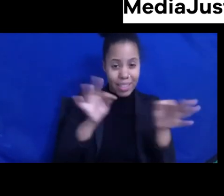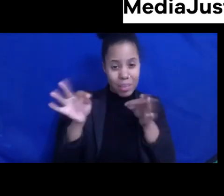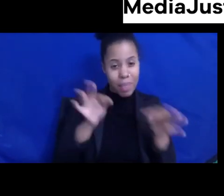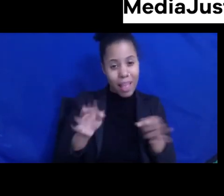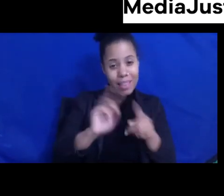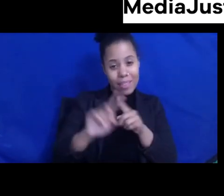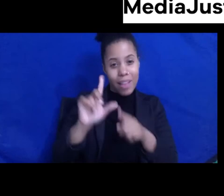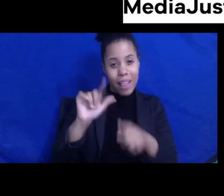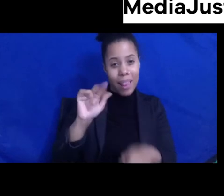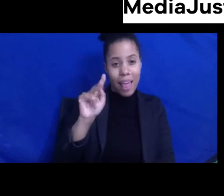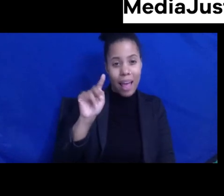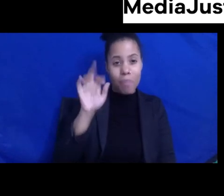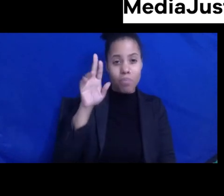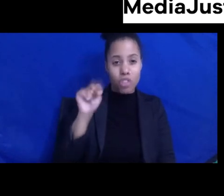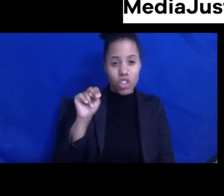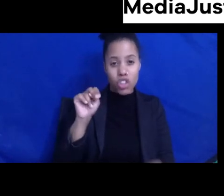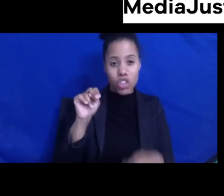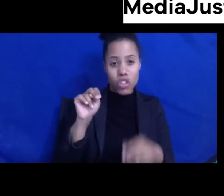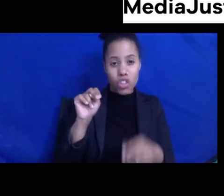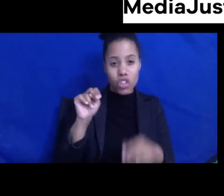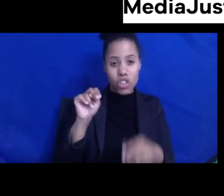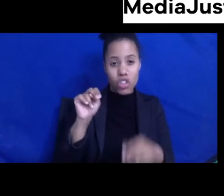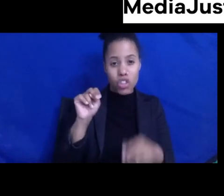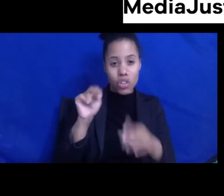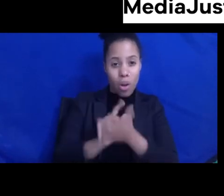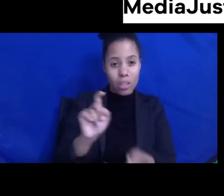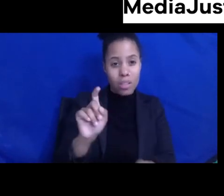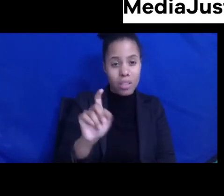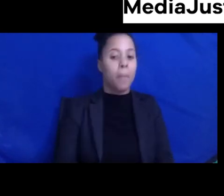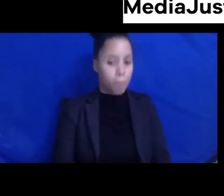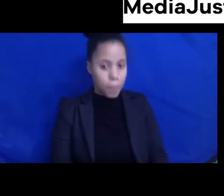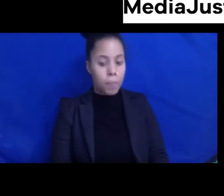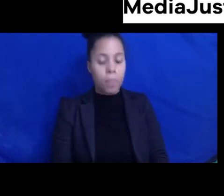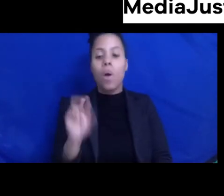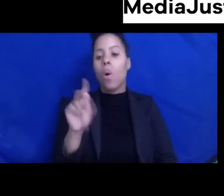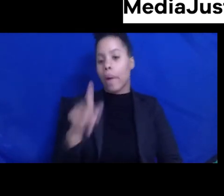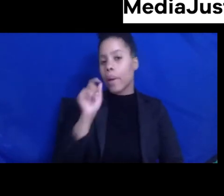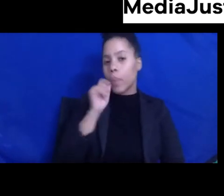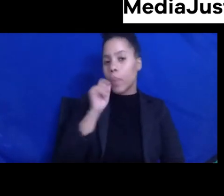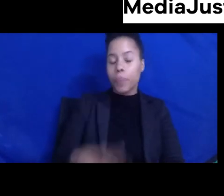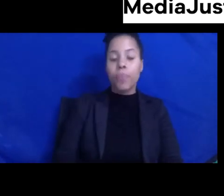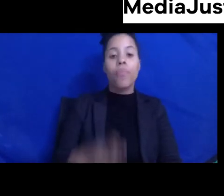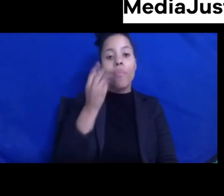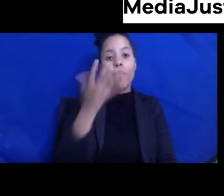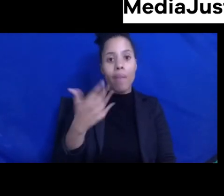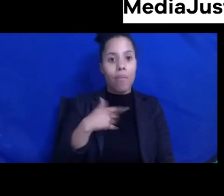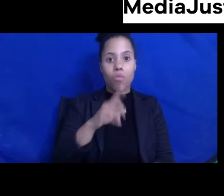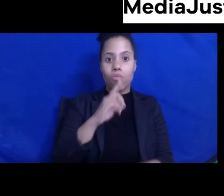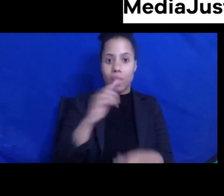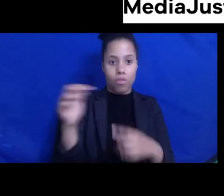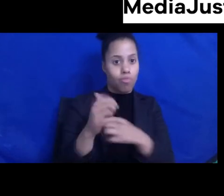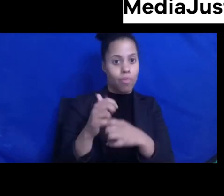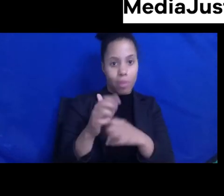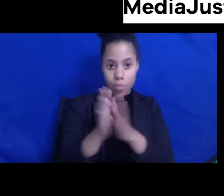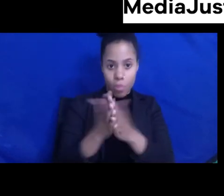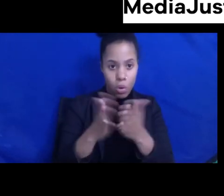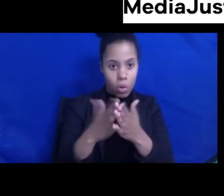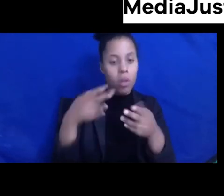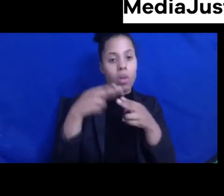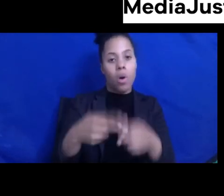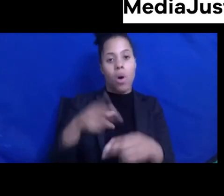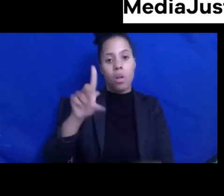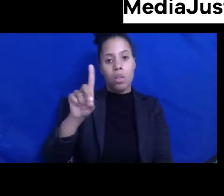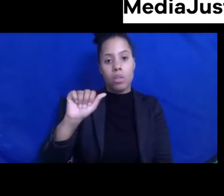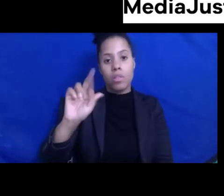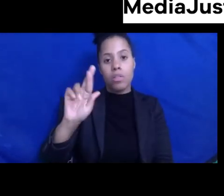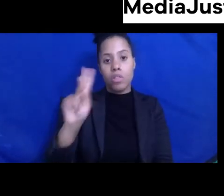since? Okay, yeah. Cool. So there's a really great book called Dark Matters on the